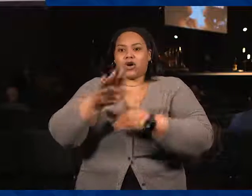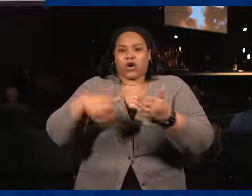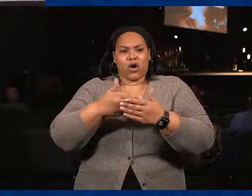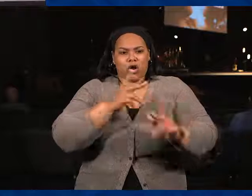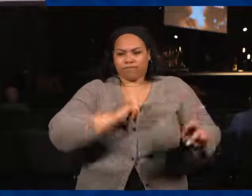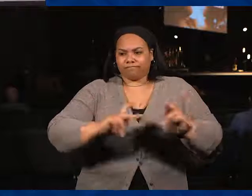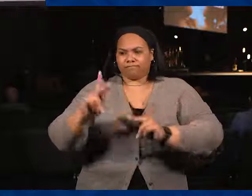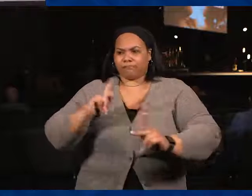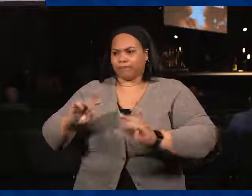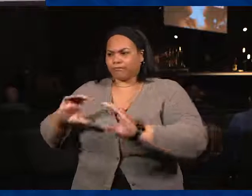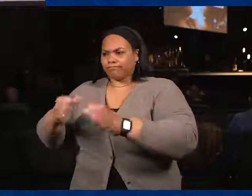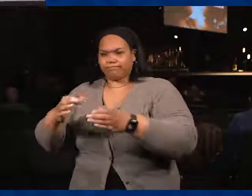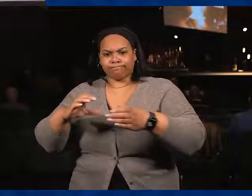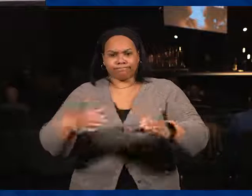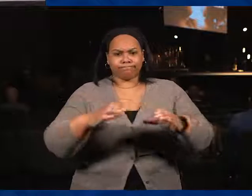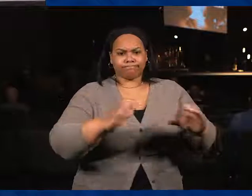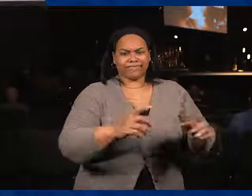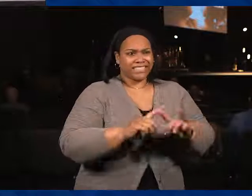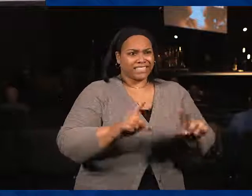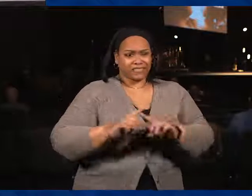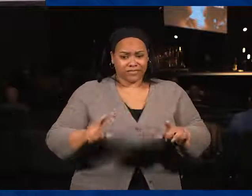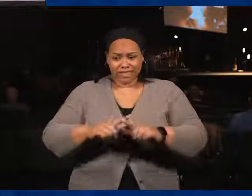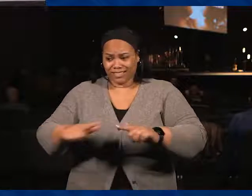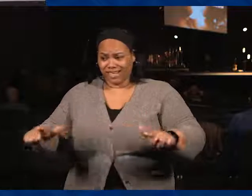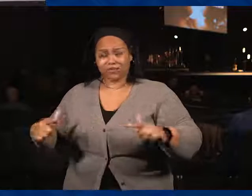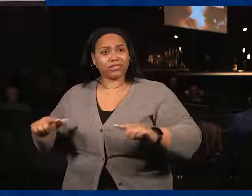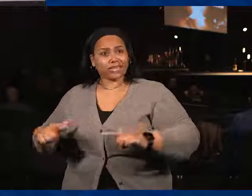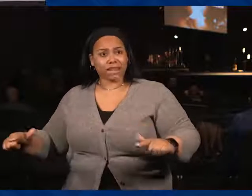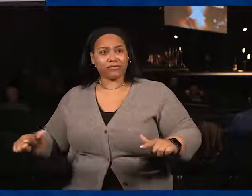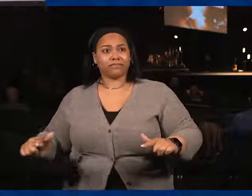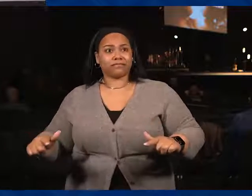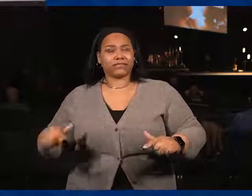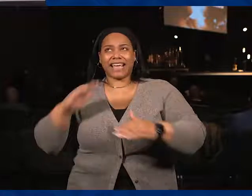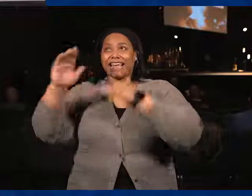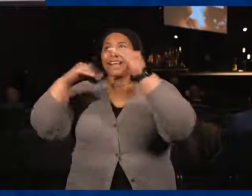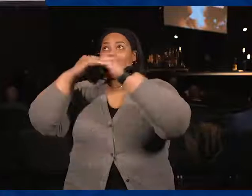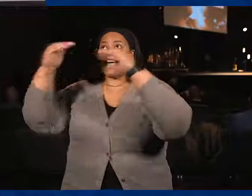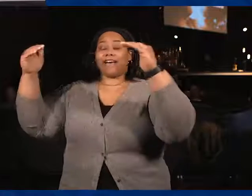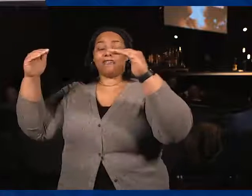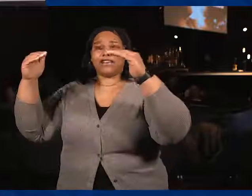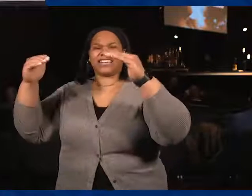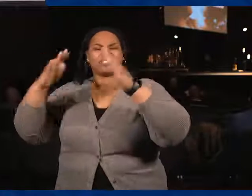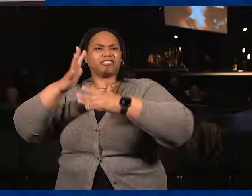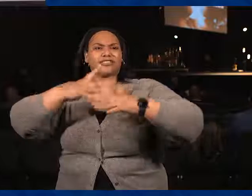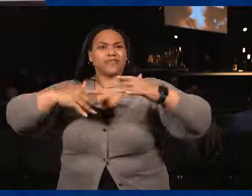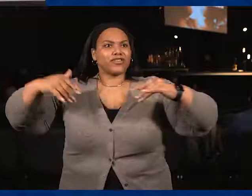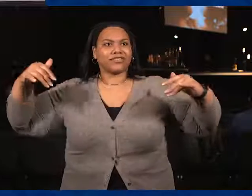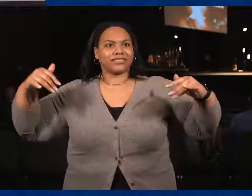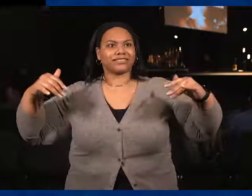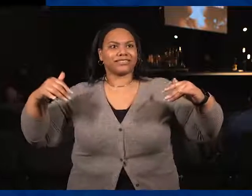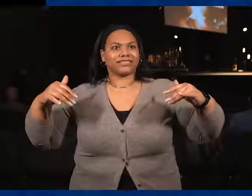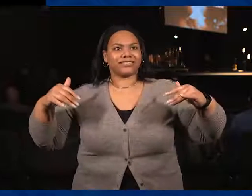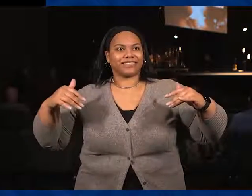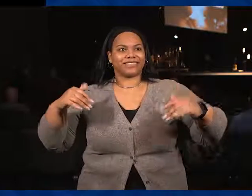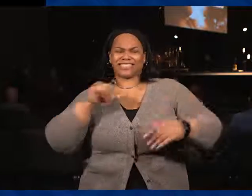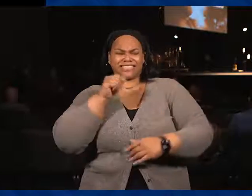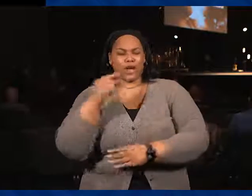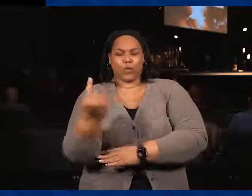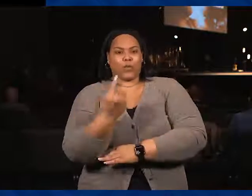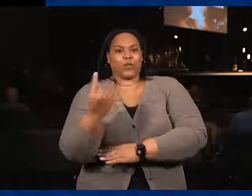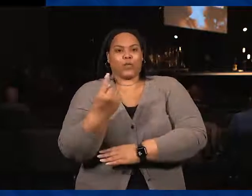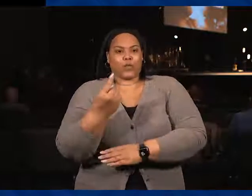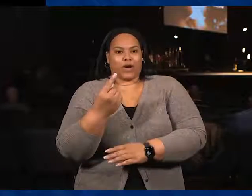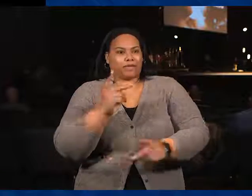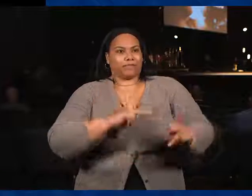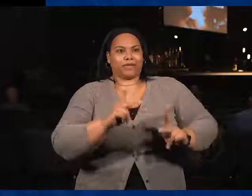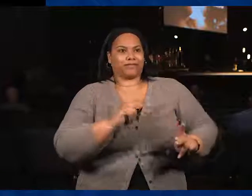nation, tribe, peoples, and tongues. That heaven looks like this, it's diverse. God didn't strip that